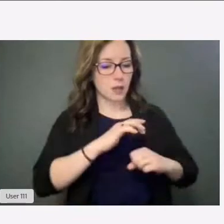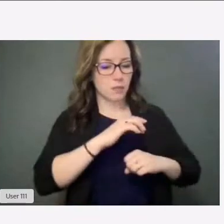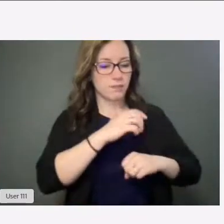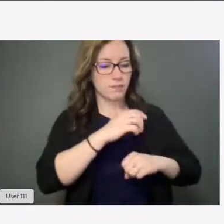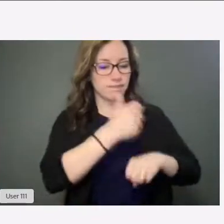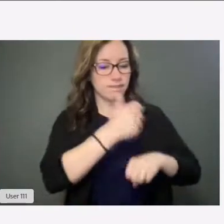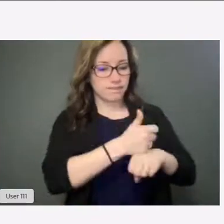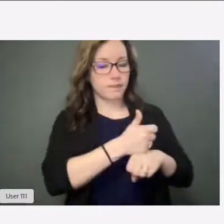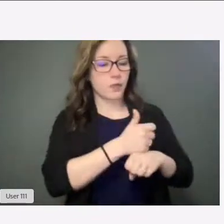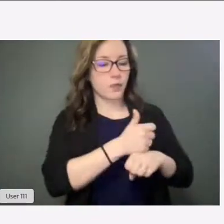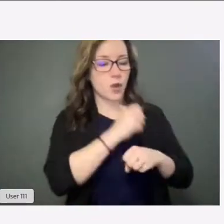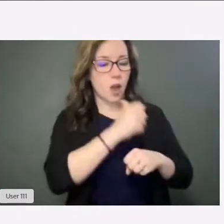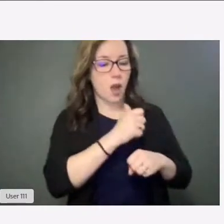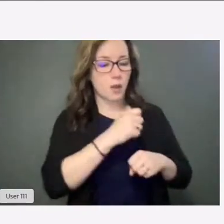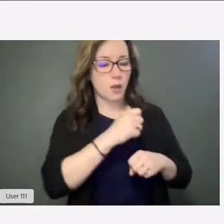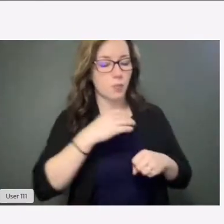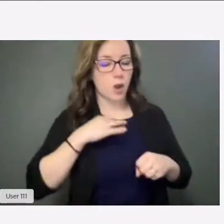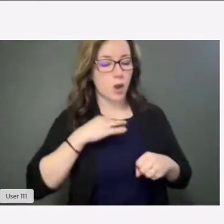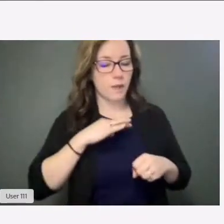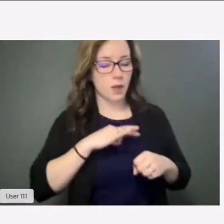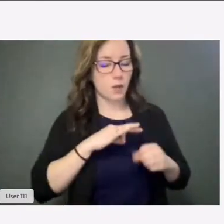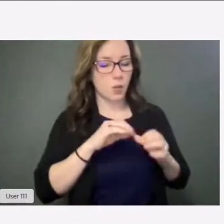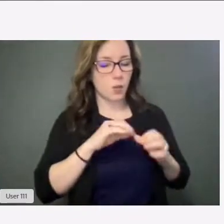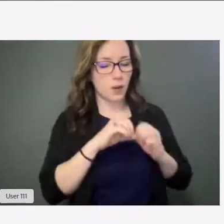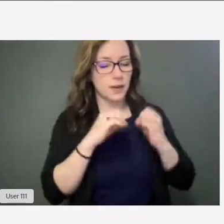nonprofit organizations'